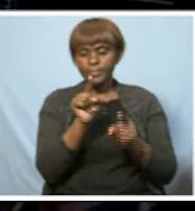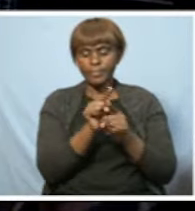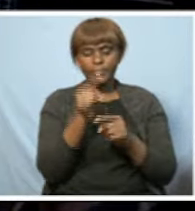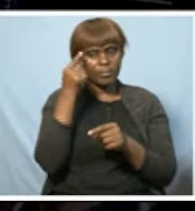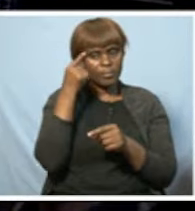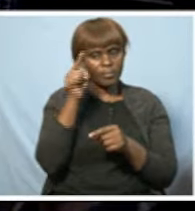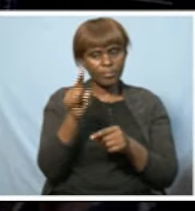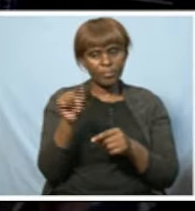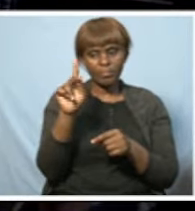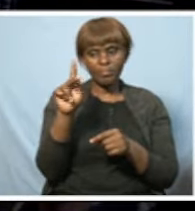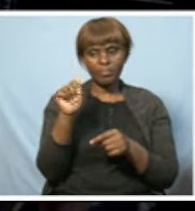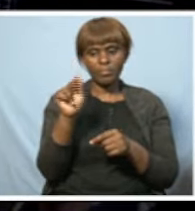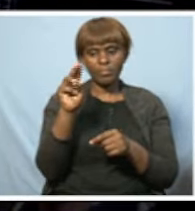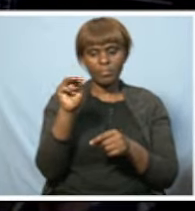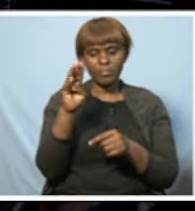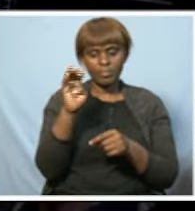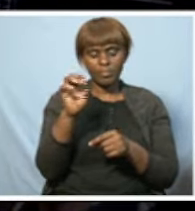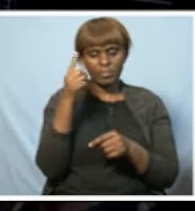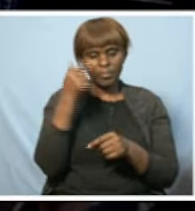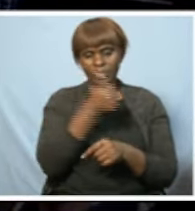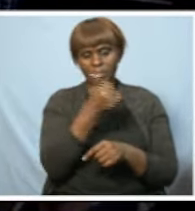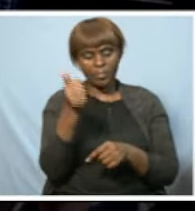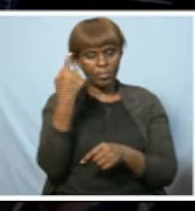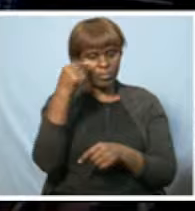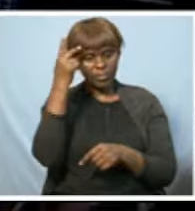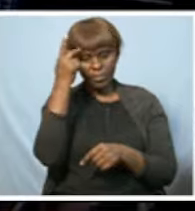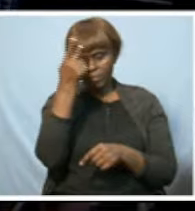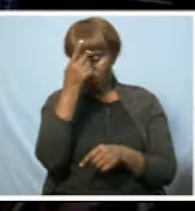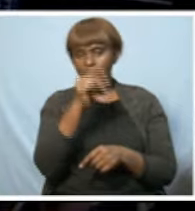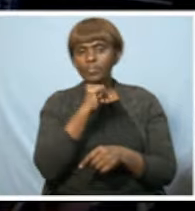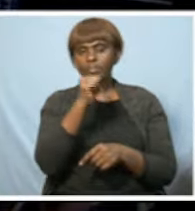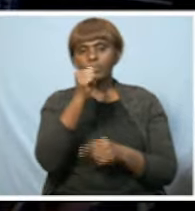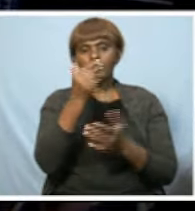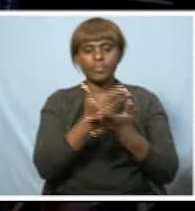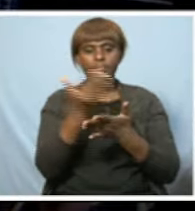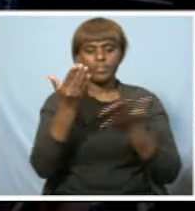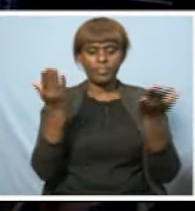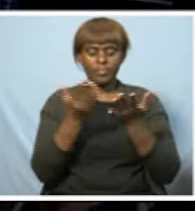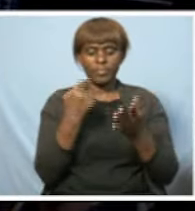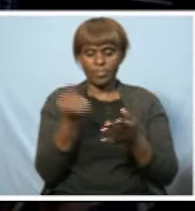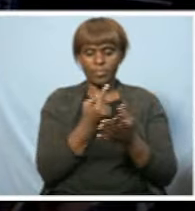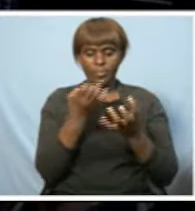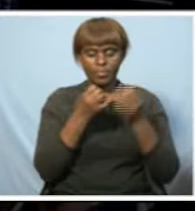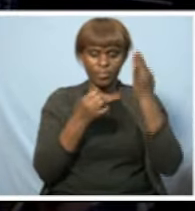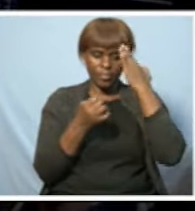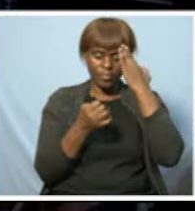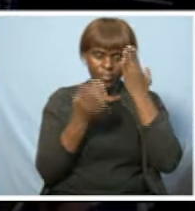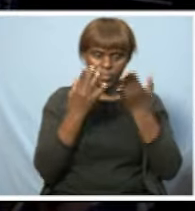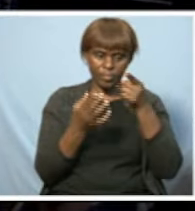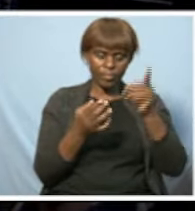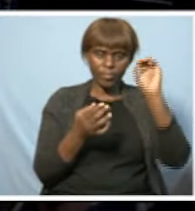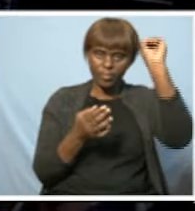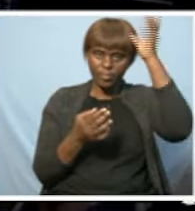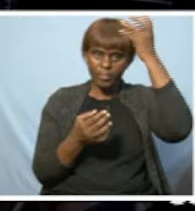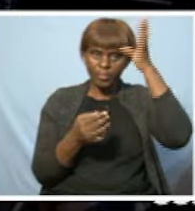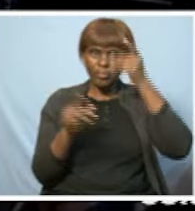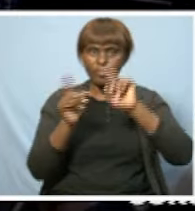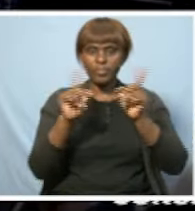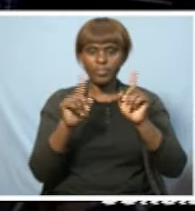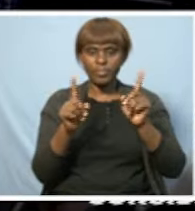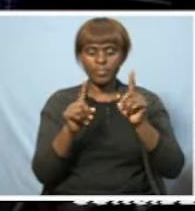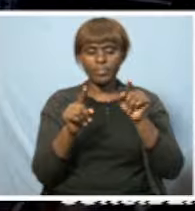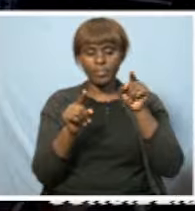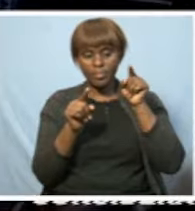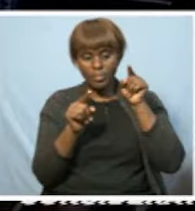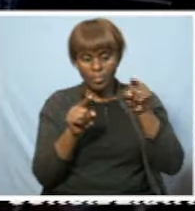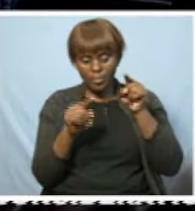for Kaumbwe, and the other one for PETAUKE, not yet procured. Just find out, Chair, where this ambulance is. Is it